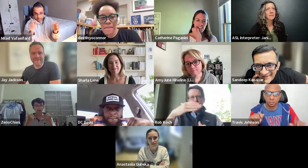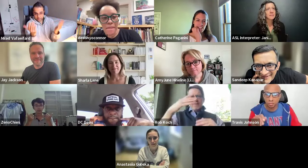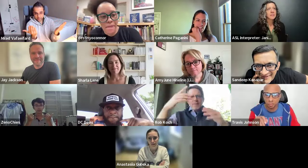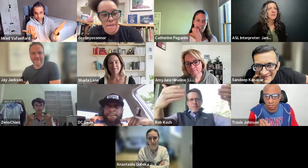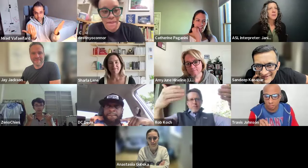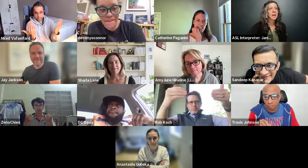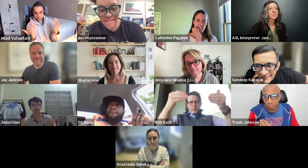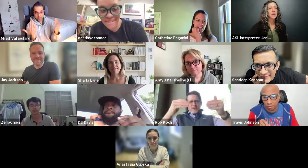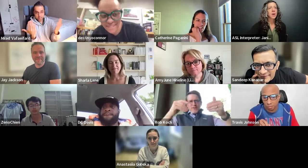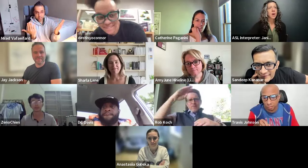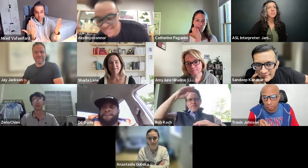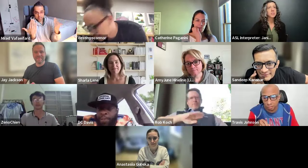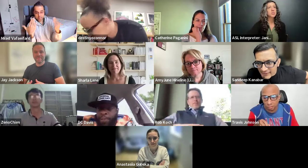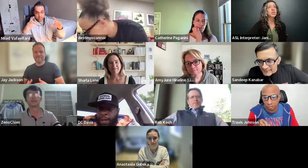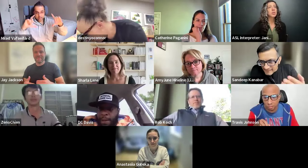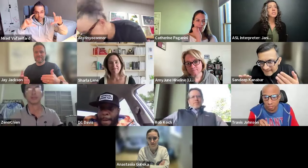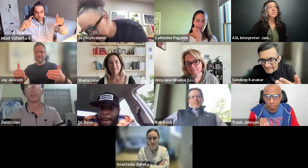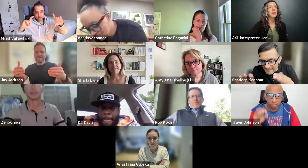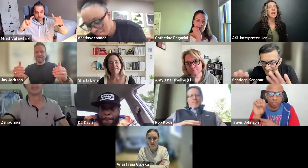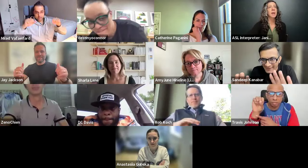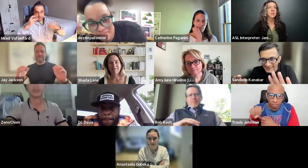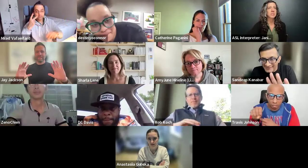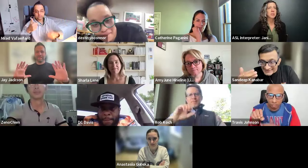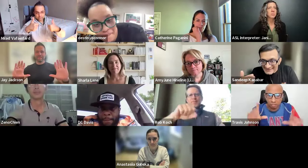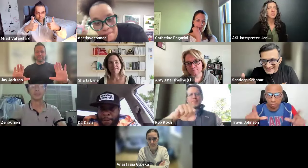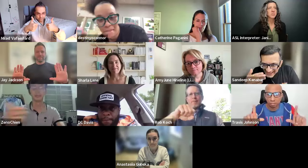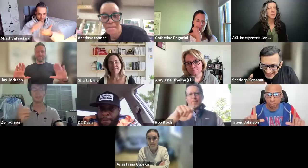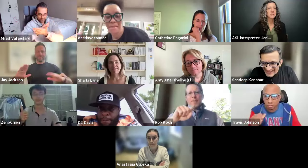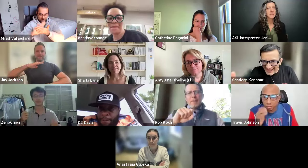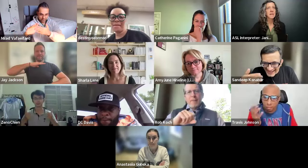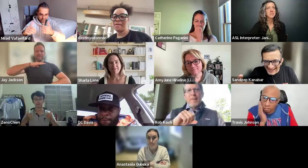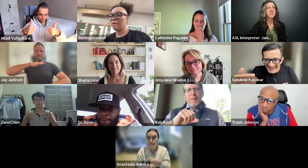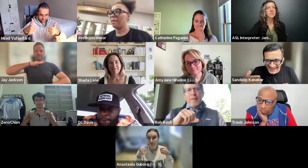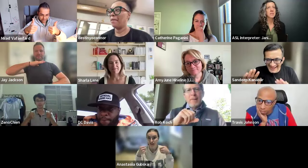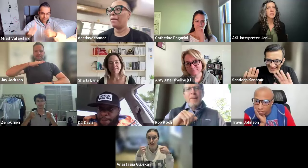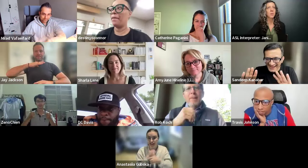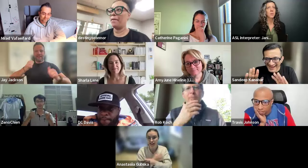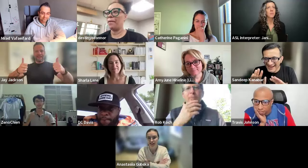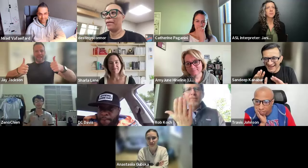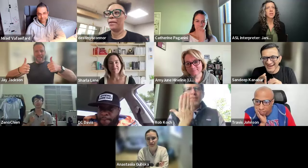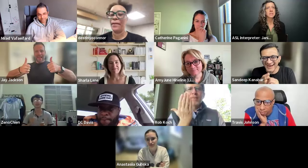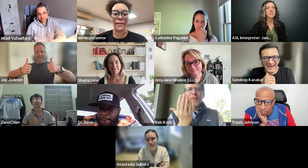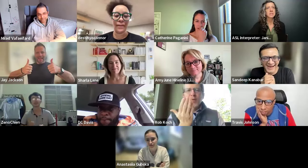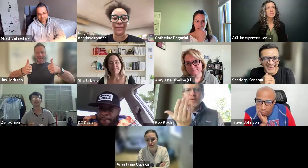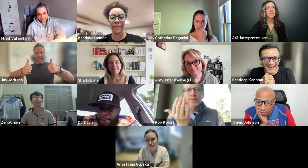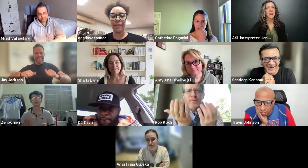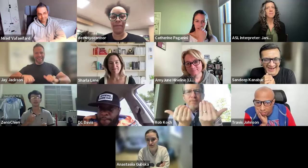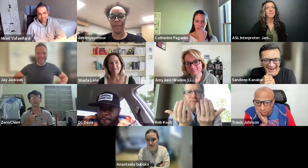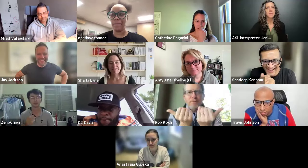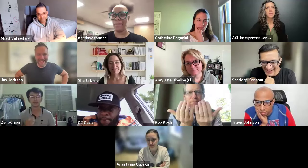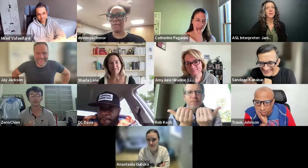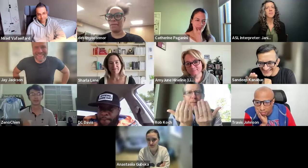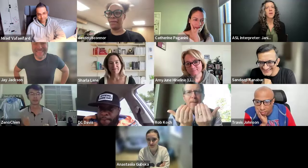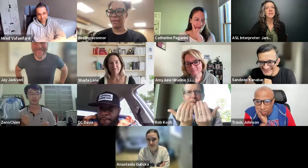see your hands. Milad saying, all right, just tilt your camera just a little bit so we can see less of the ceiling and more of your chest.